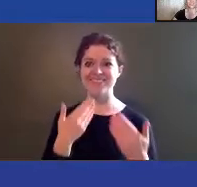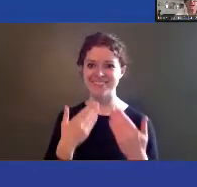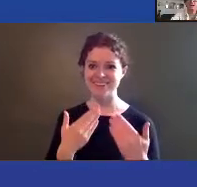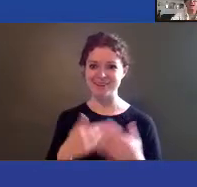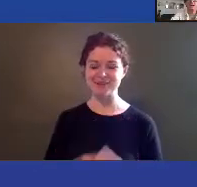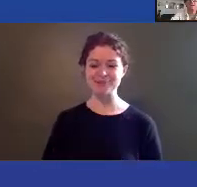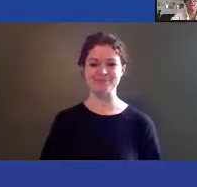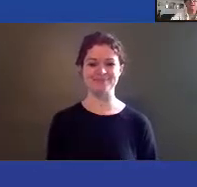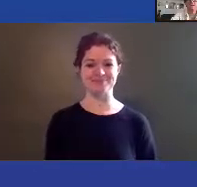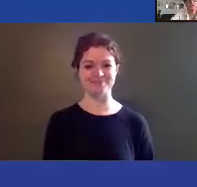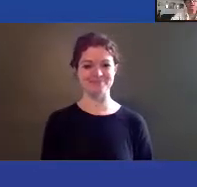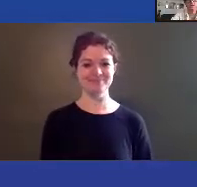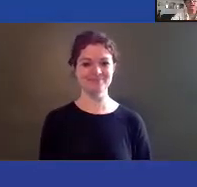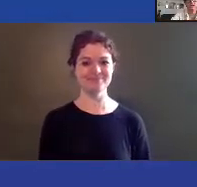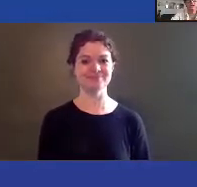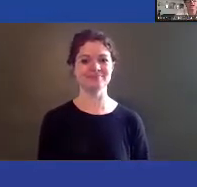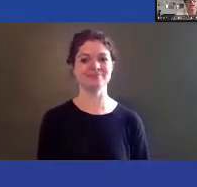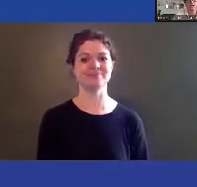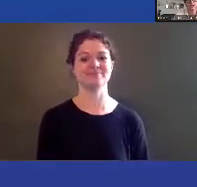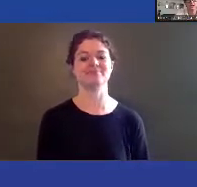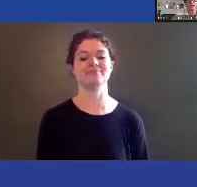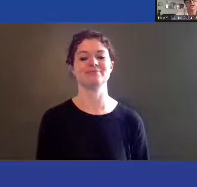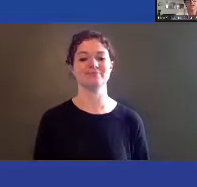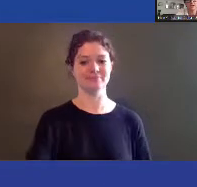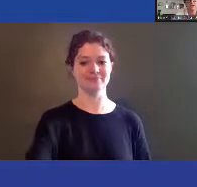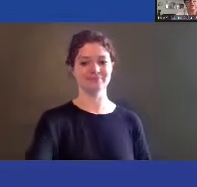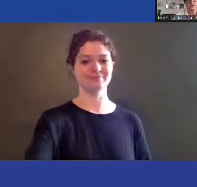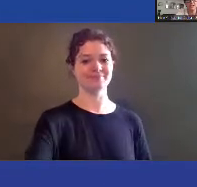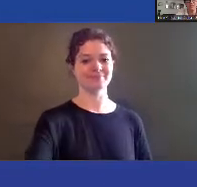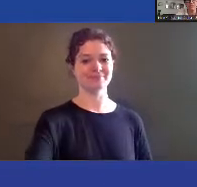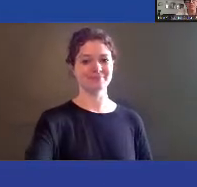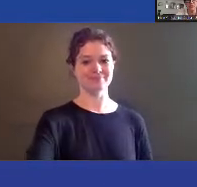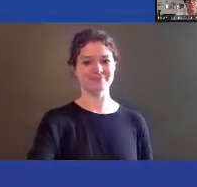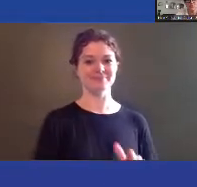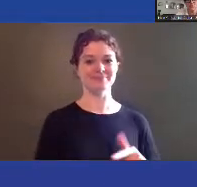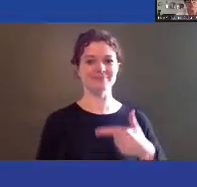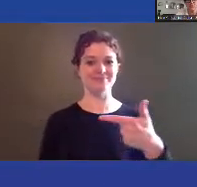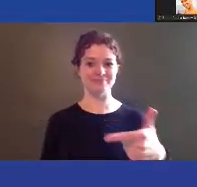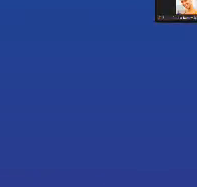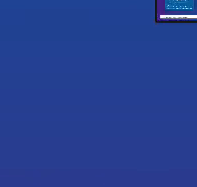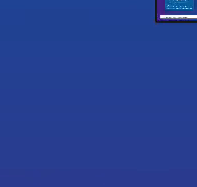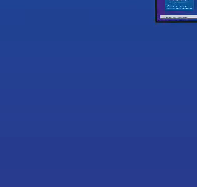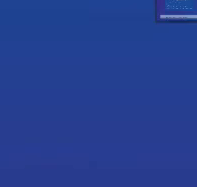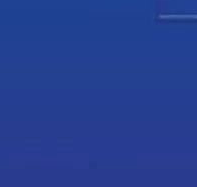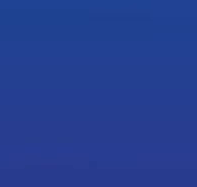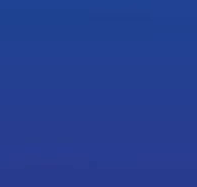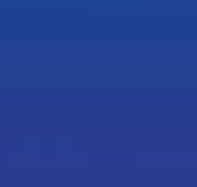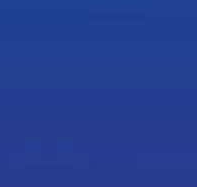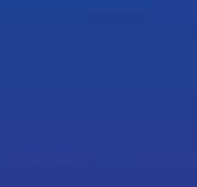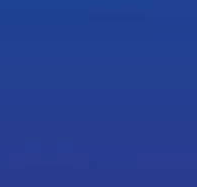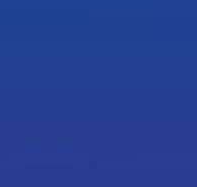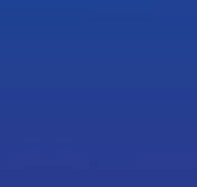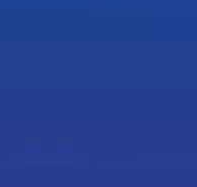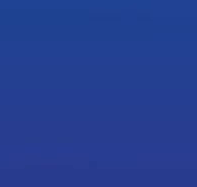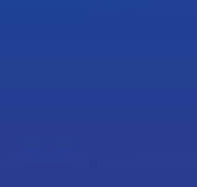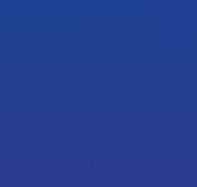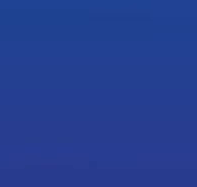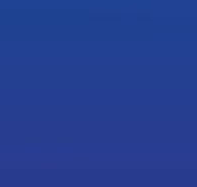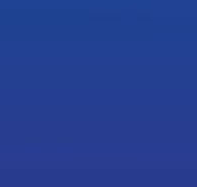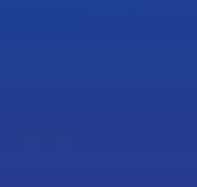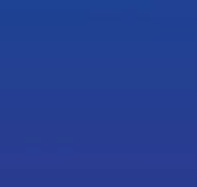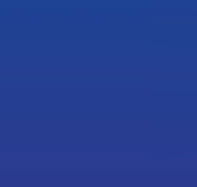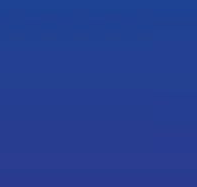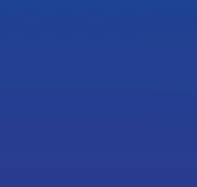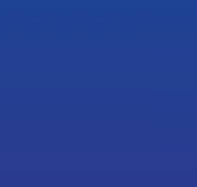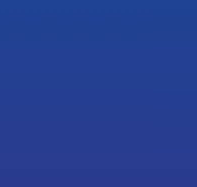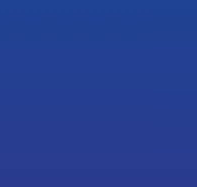Thank you, Sarah. Fabulous presentation. Sarah, if you have not interacted with Sarah before, is an amazing advocacy worker